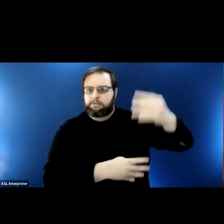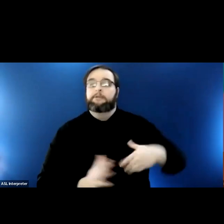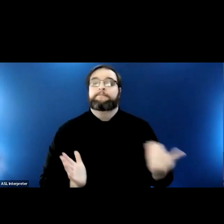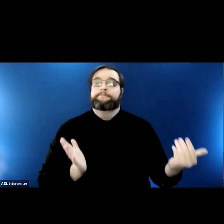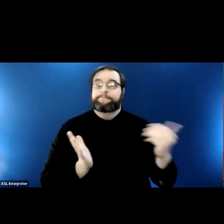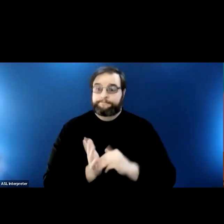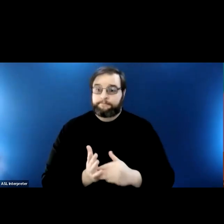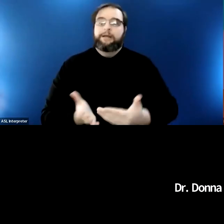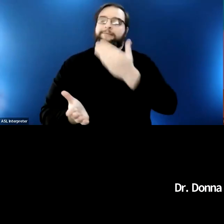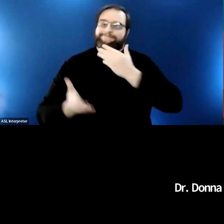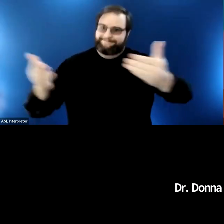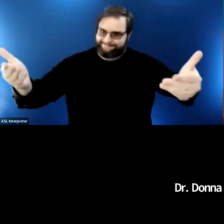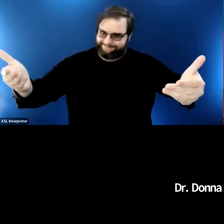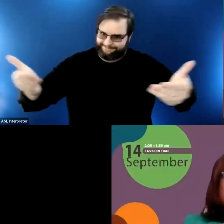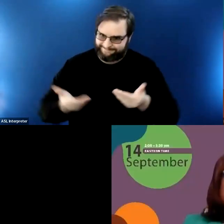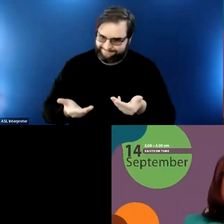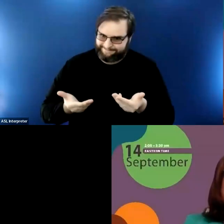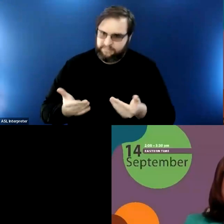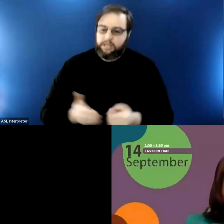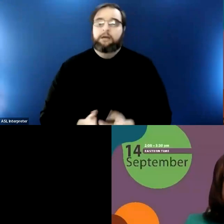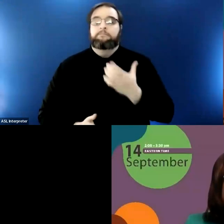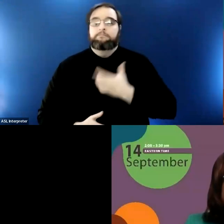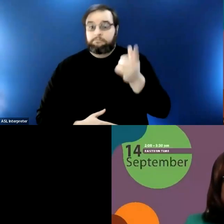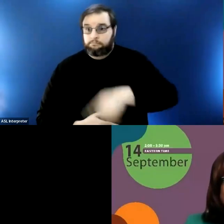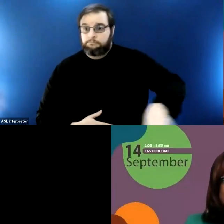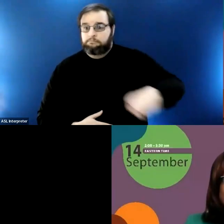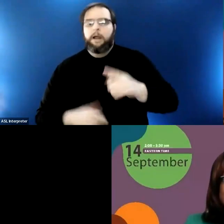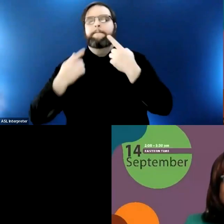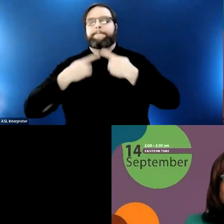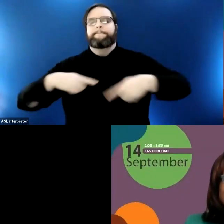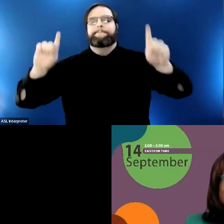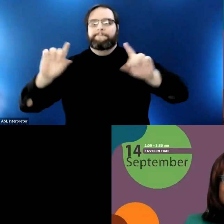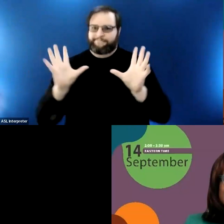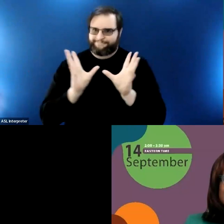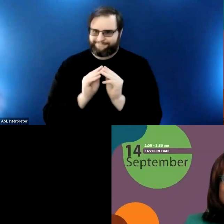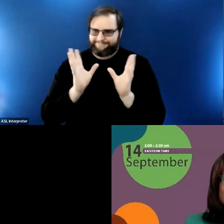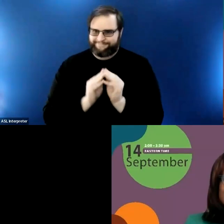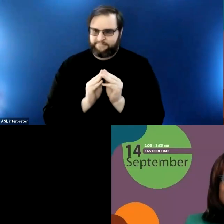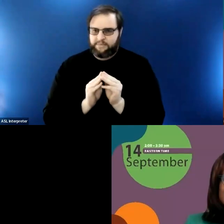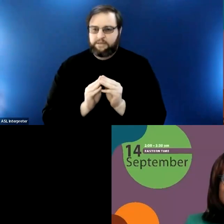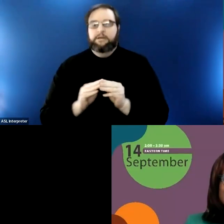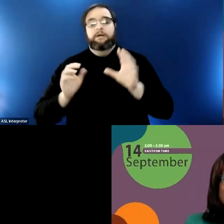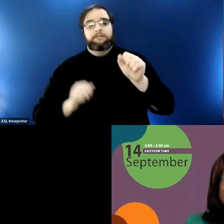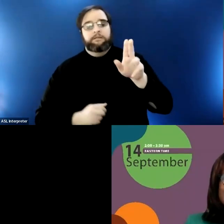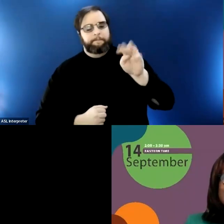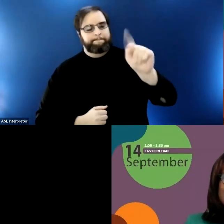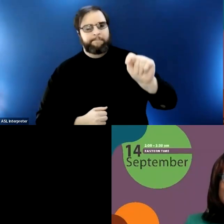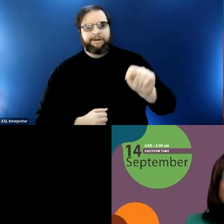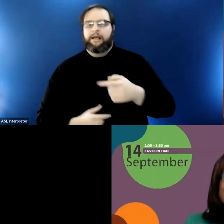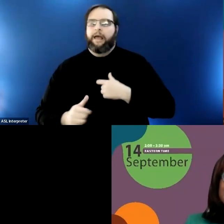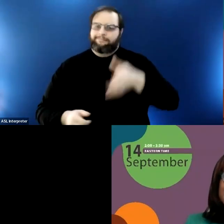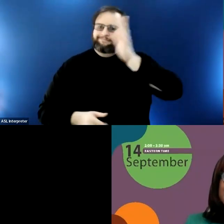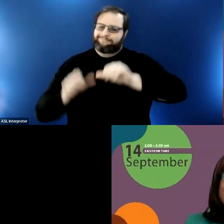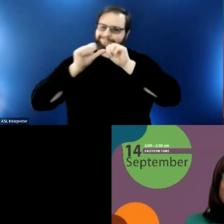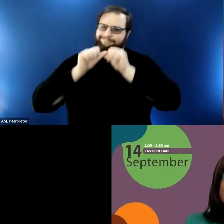for inviting me. I wish you a very successful conference, summit, and may God continue to